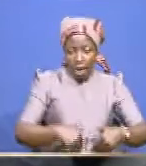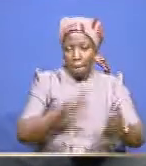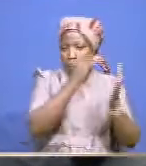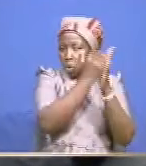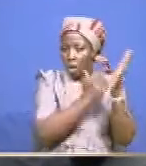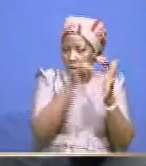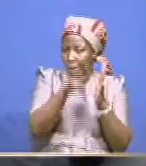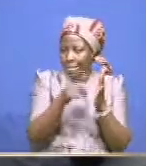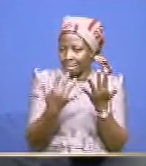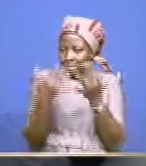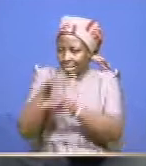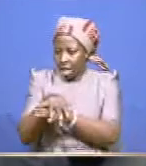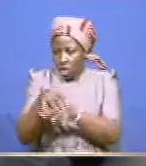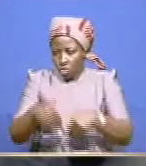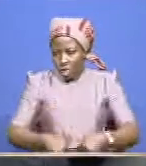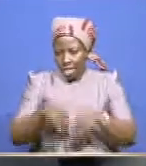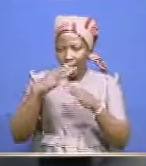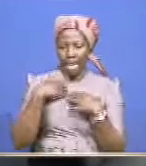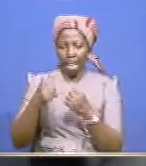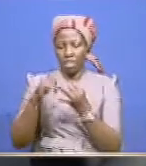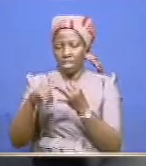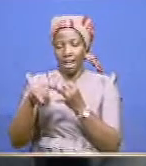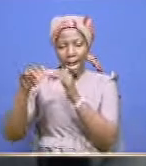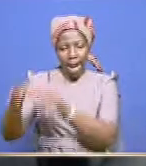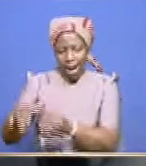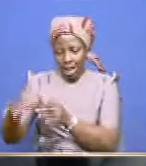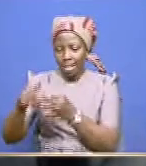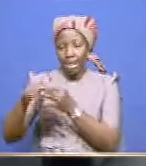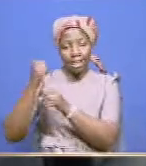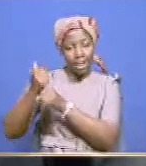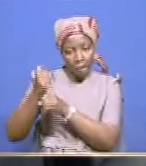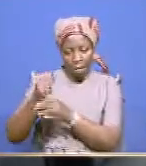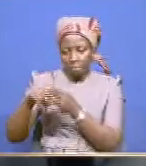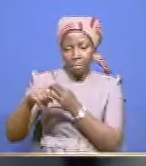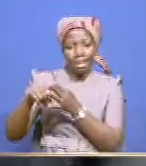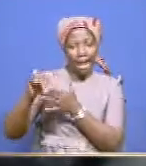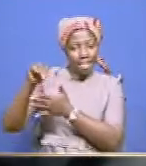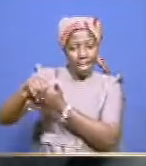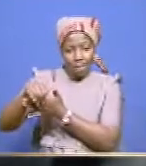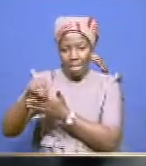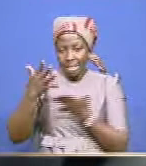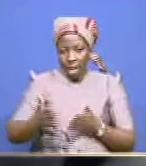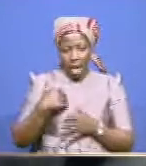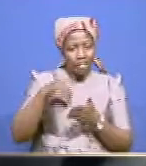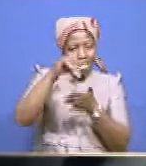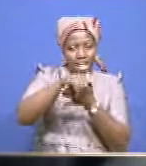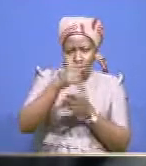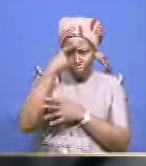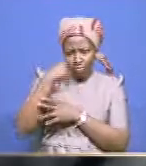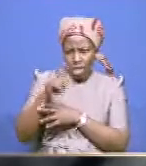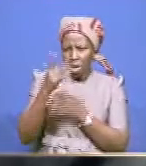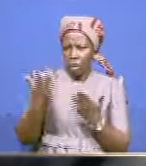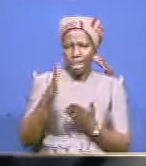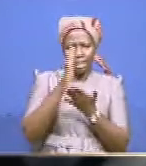in health, youth in agriculture, youth in labor work, and youth in internship. As we speak, we have an internship policy where